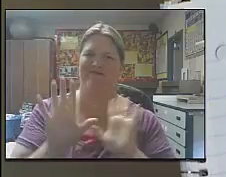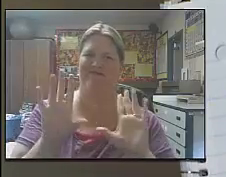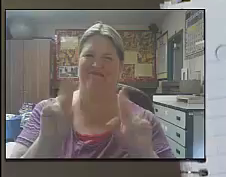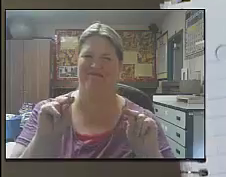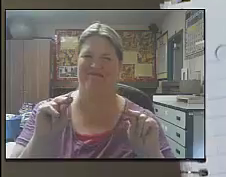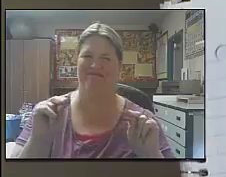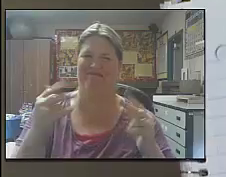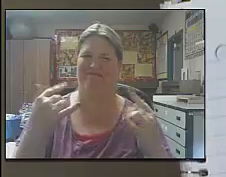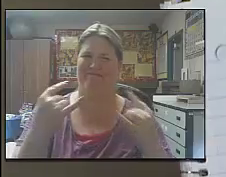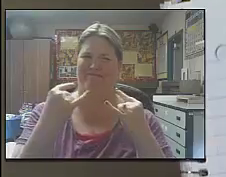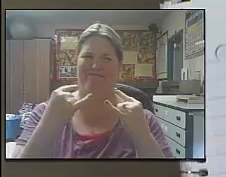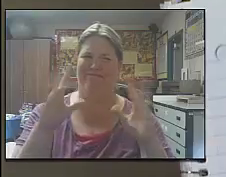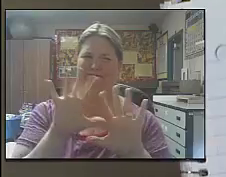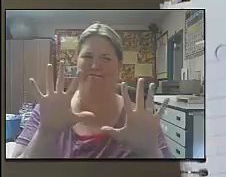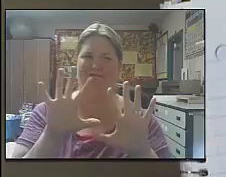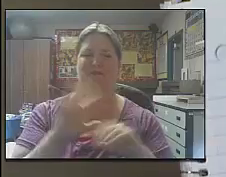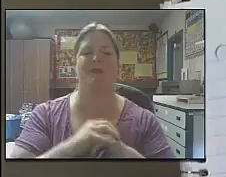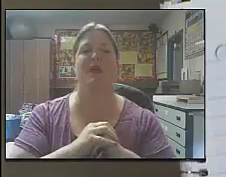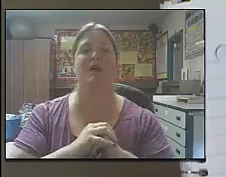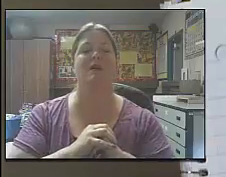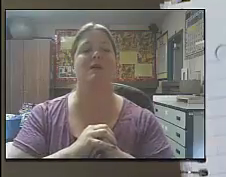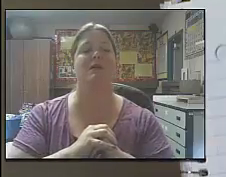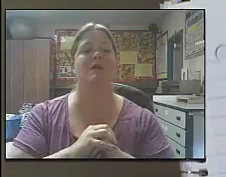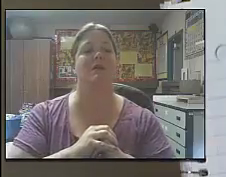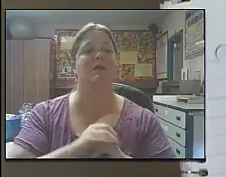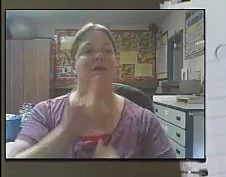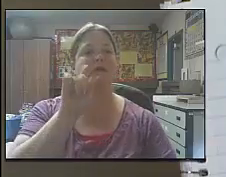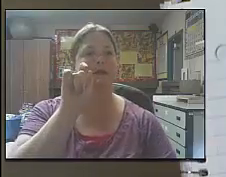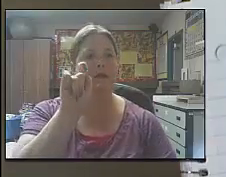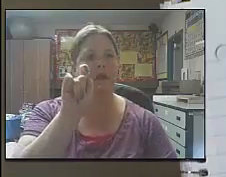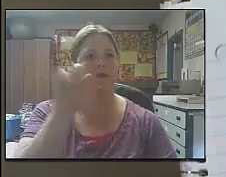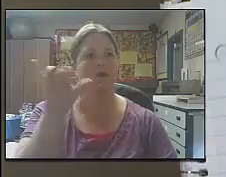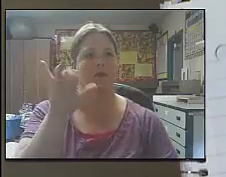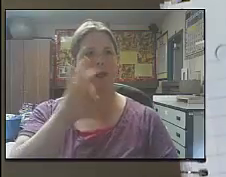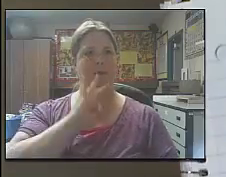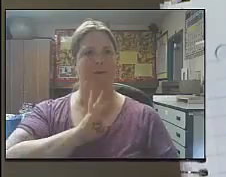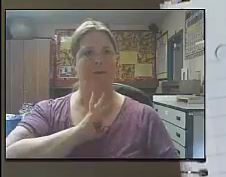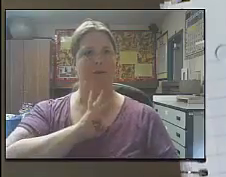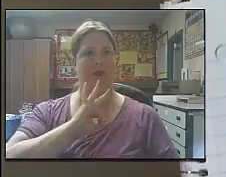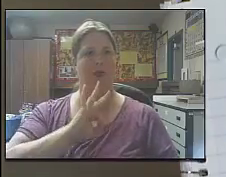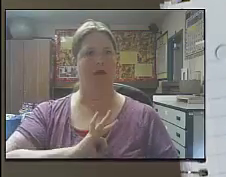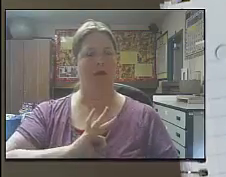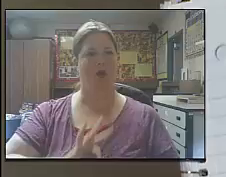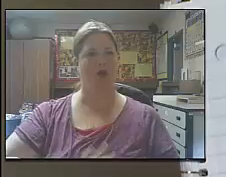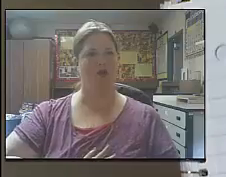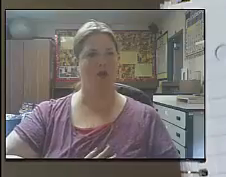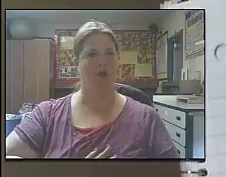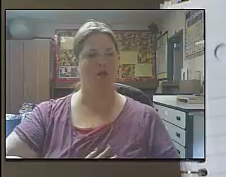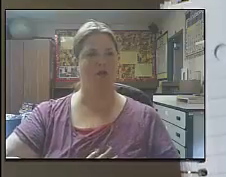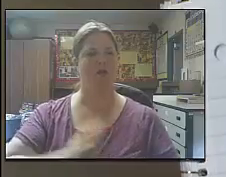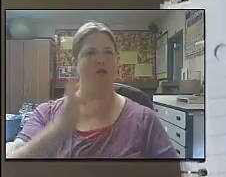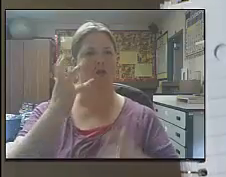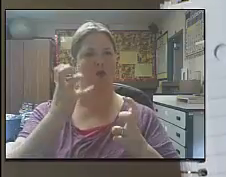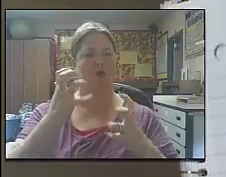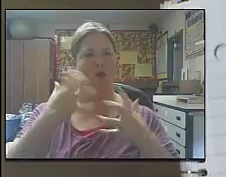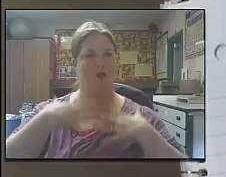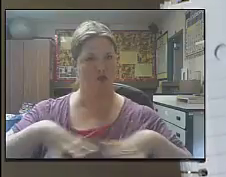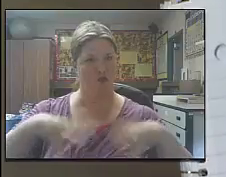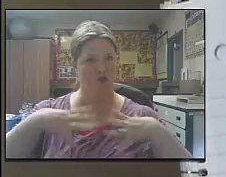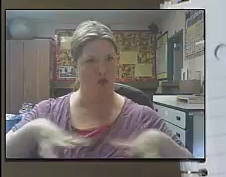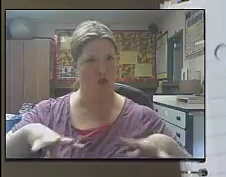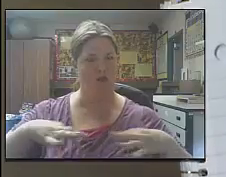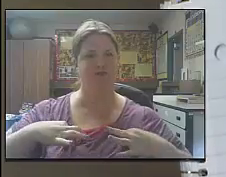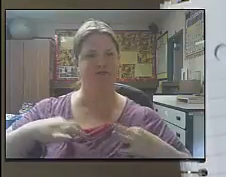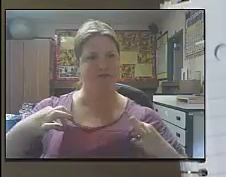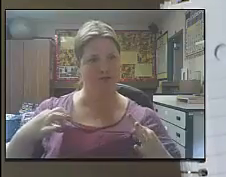Okay, think of the decimals as the buttons on your shirt. When you get dressed, you want those buttons to be